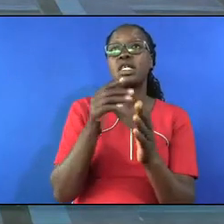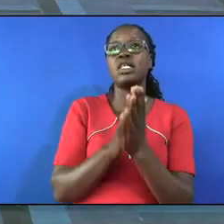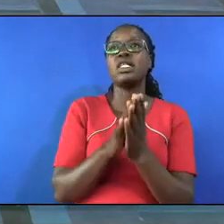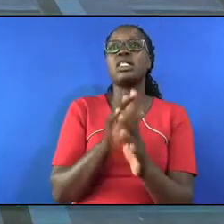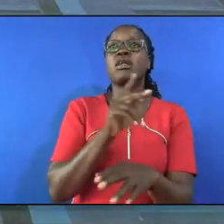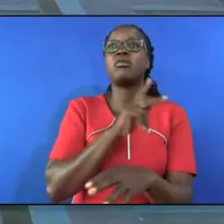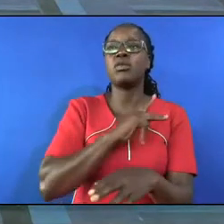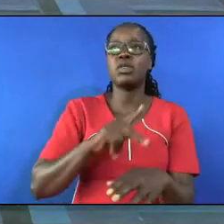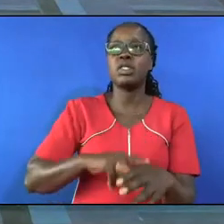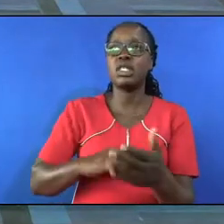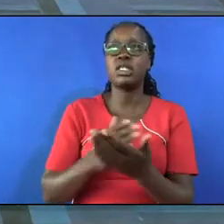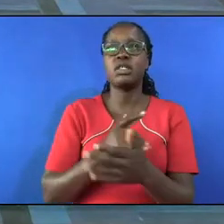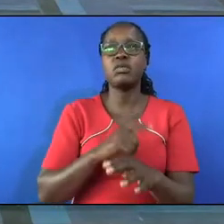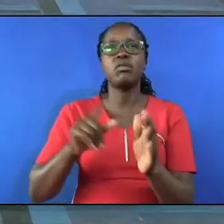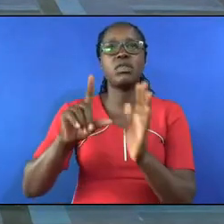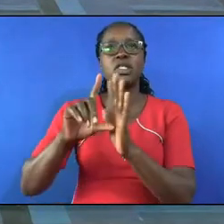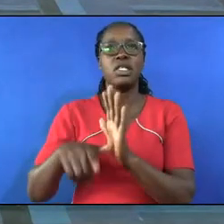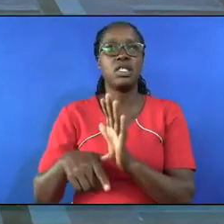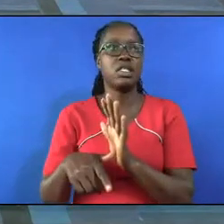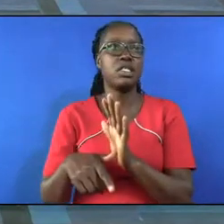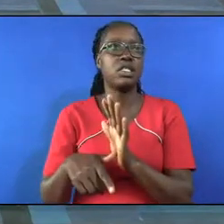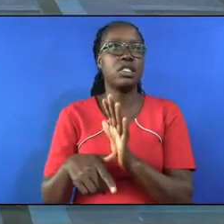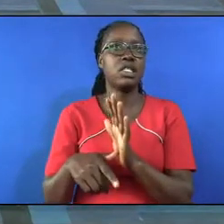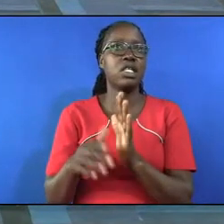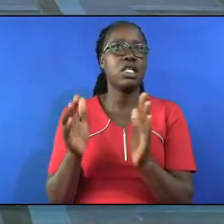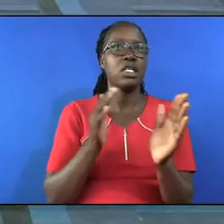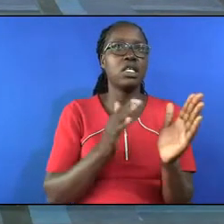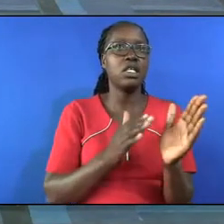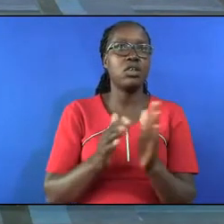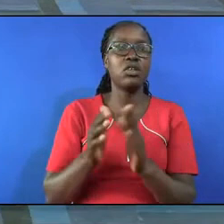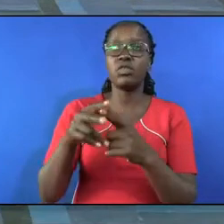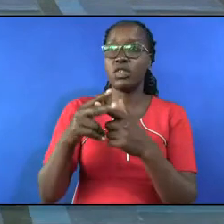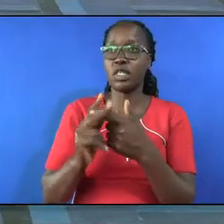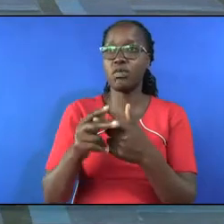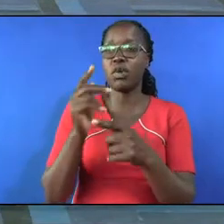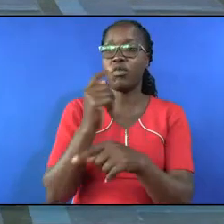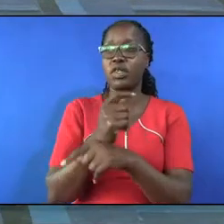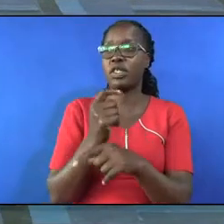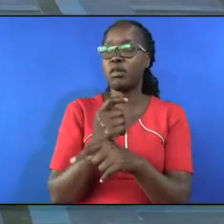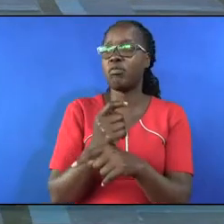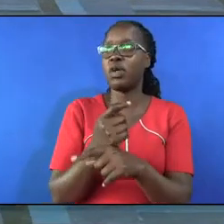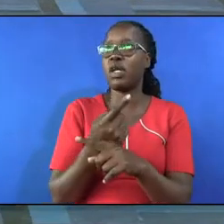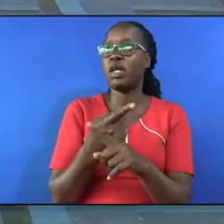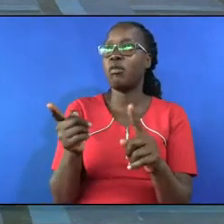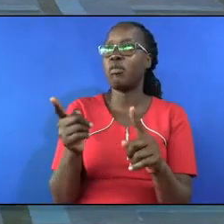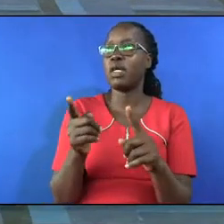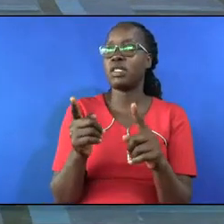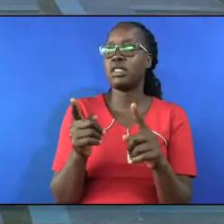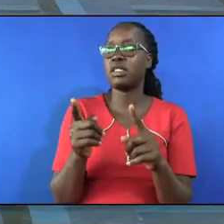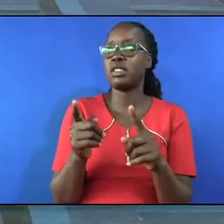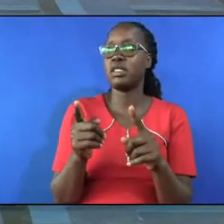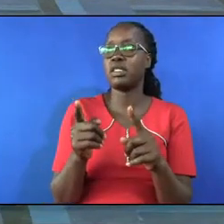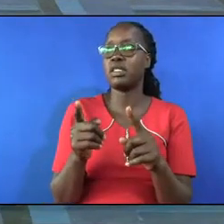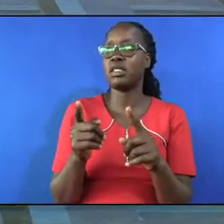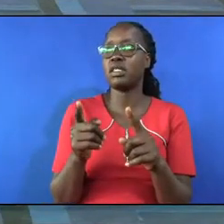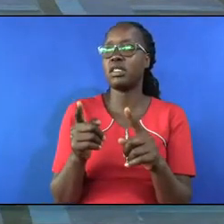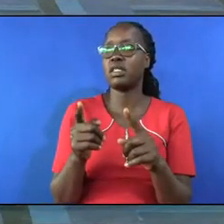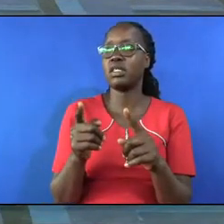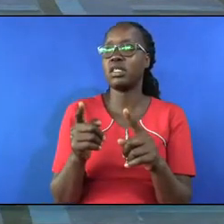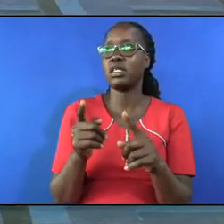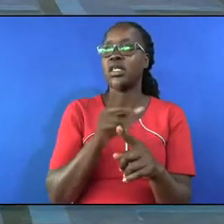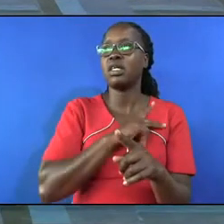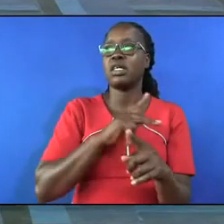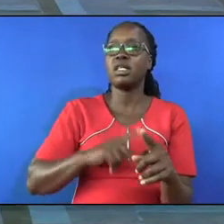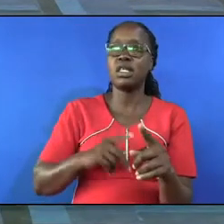was king, sometime later he organized for the repair of the temple. But the point is, the King Joash